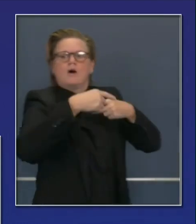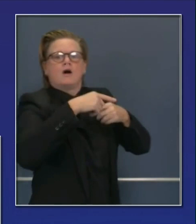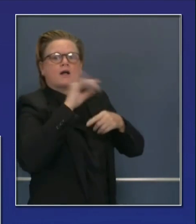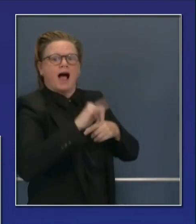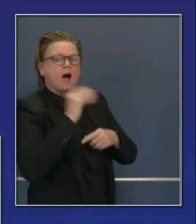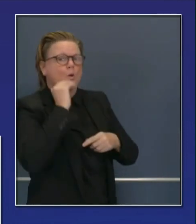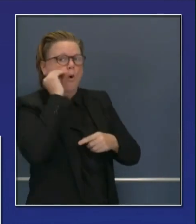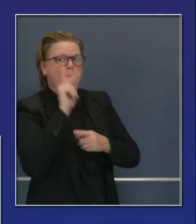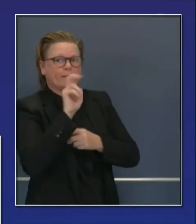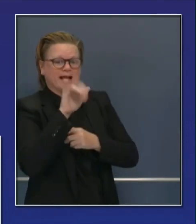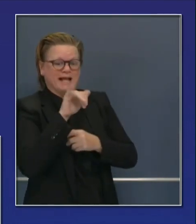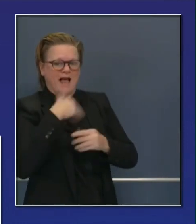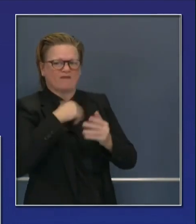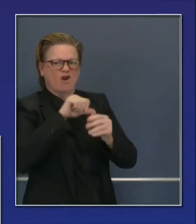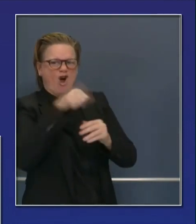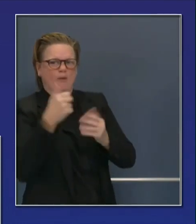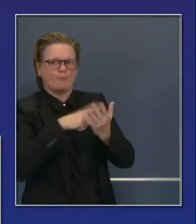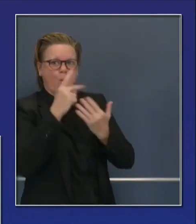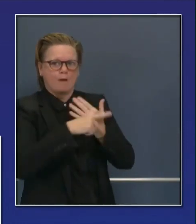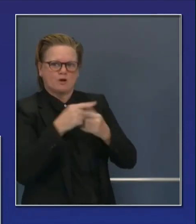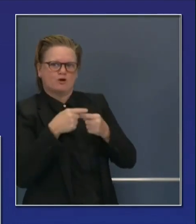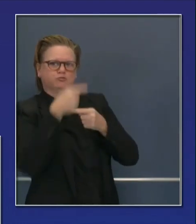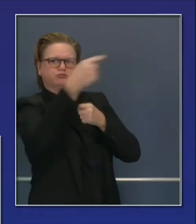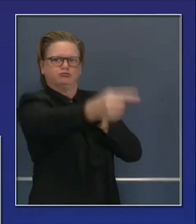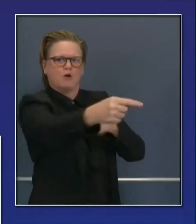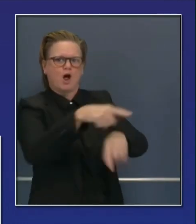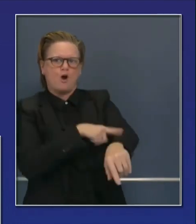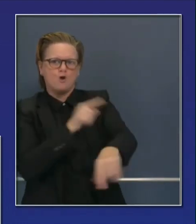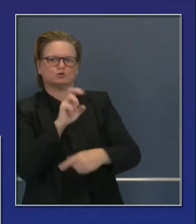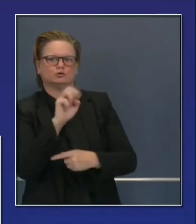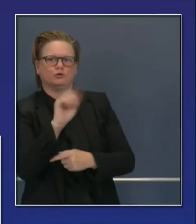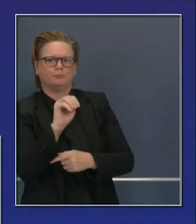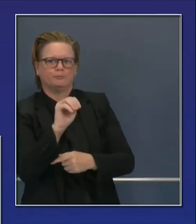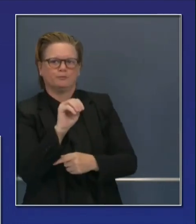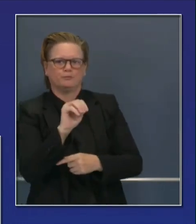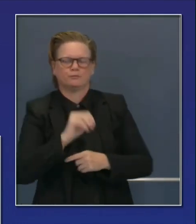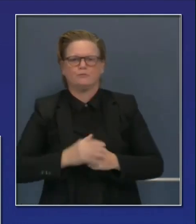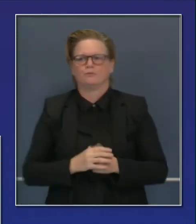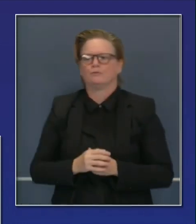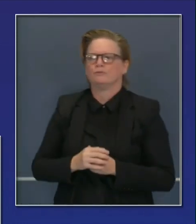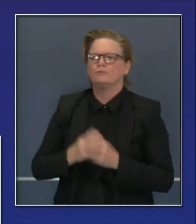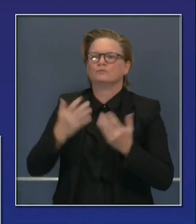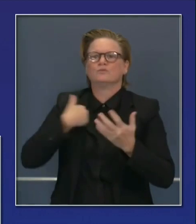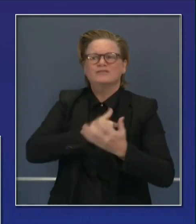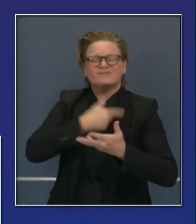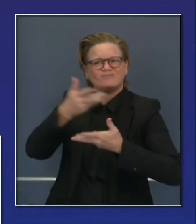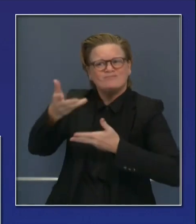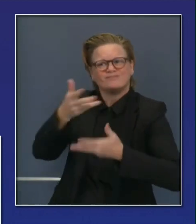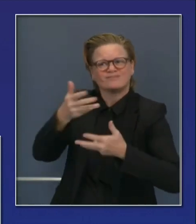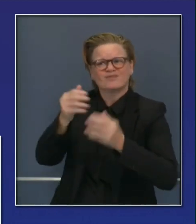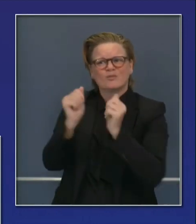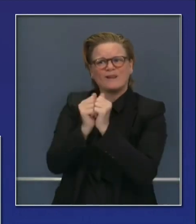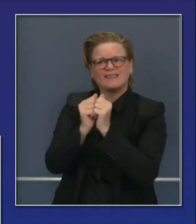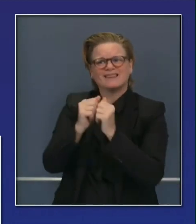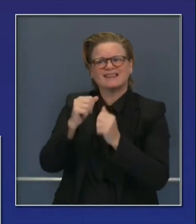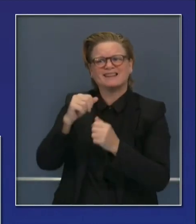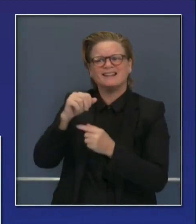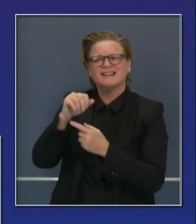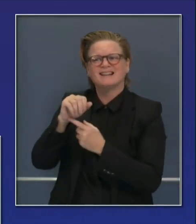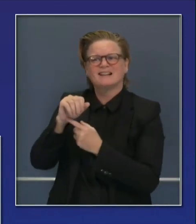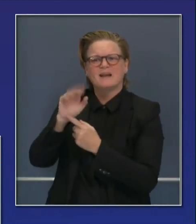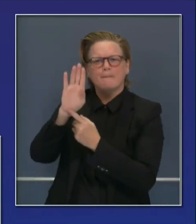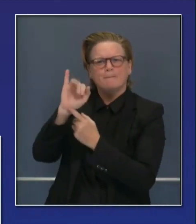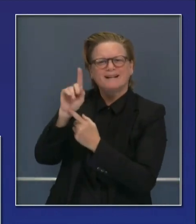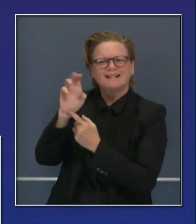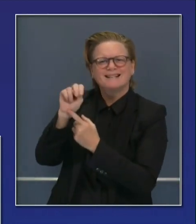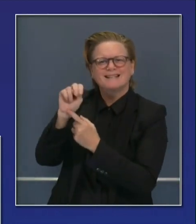aggressively with the new administration, the Biden administration, to get more clarity so that counties feel more comfortable extending the Room